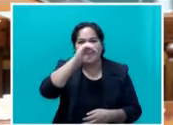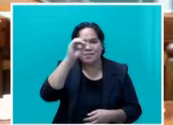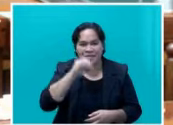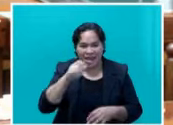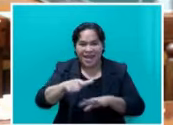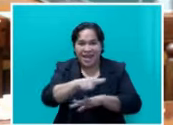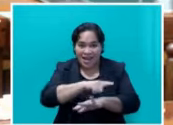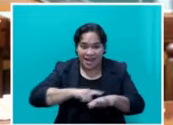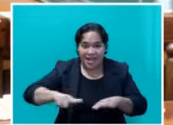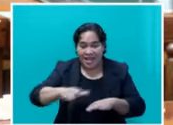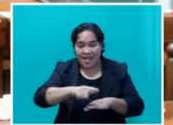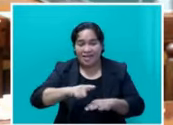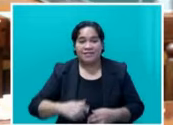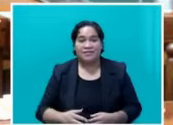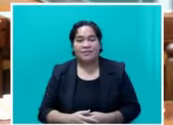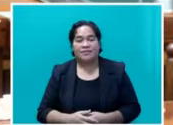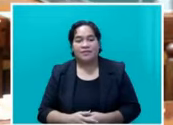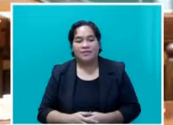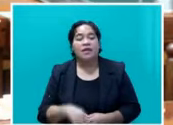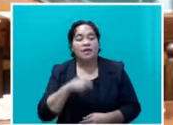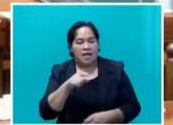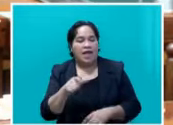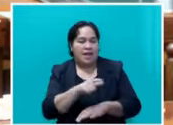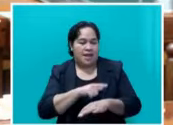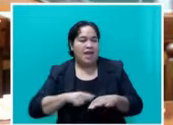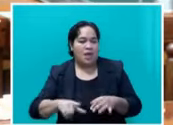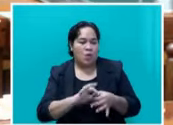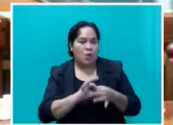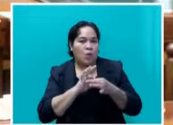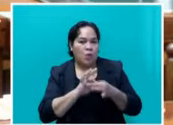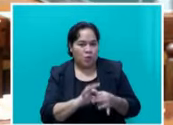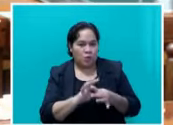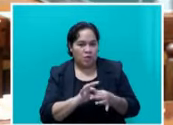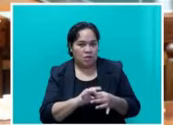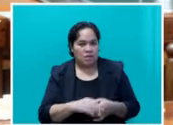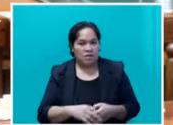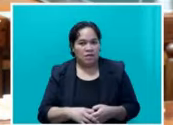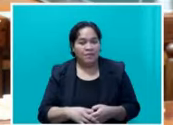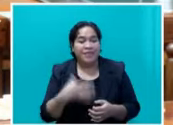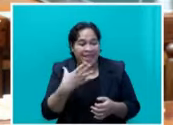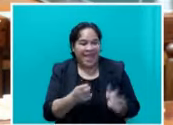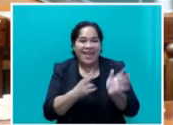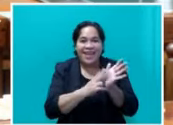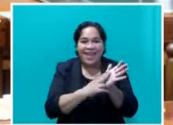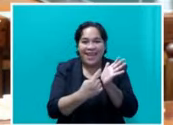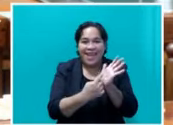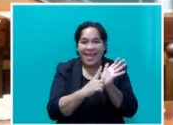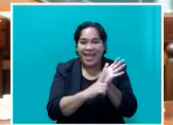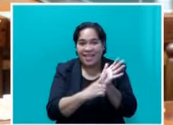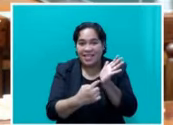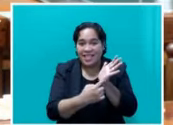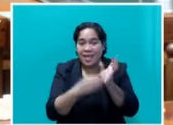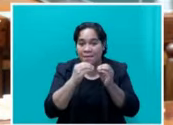land, 91%. That is the landowners, Honorable Speaker, they had the NLTB,